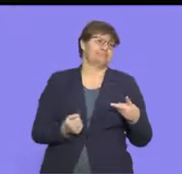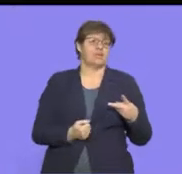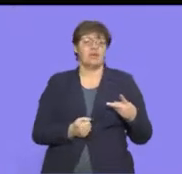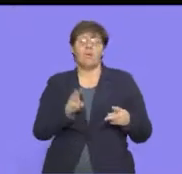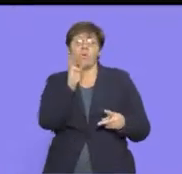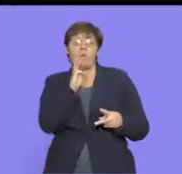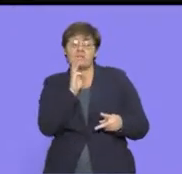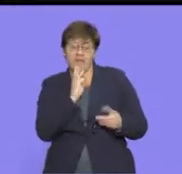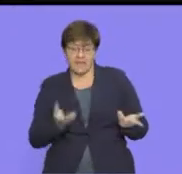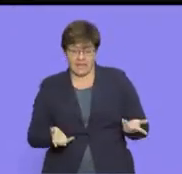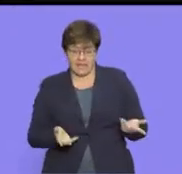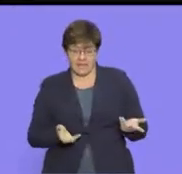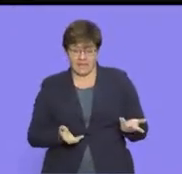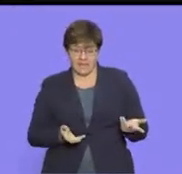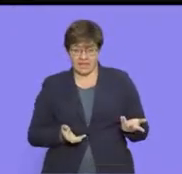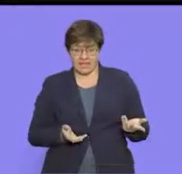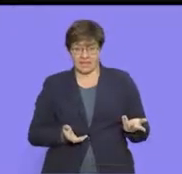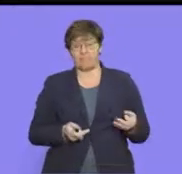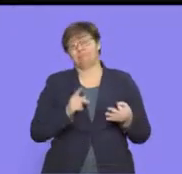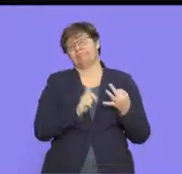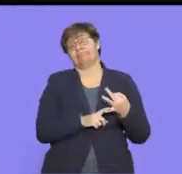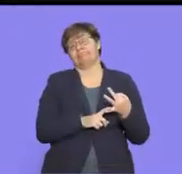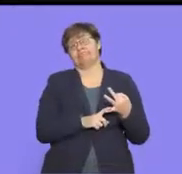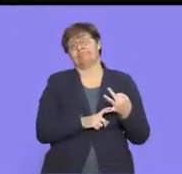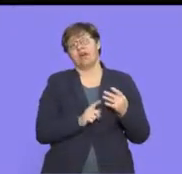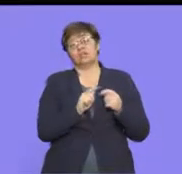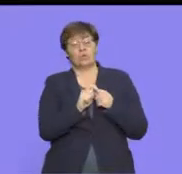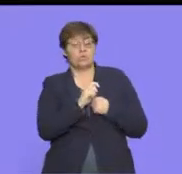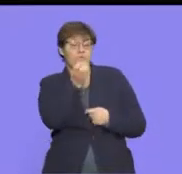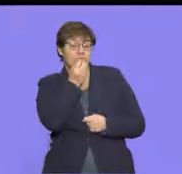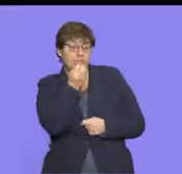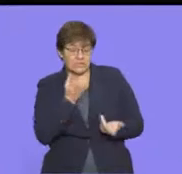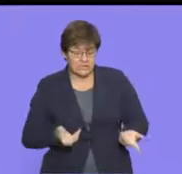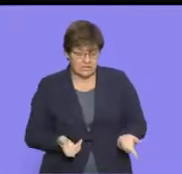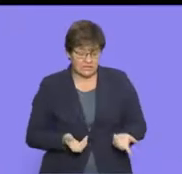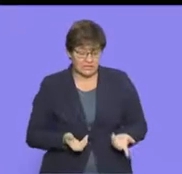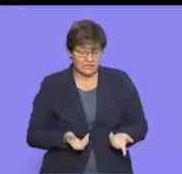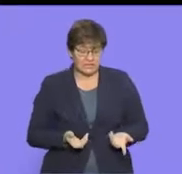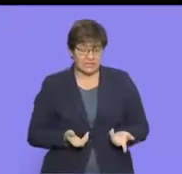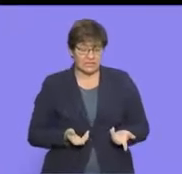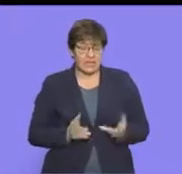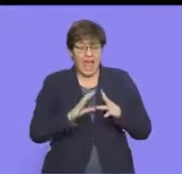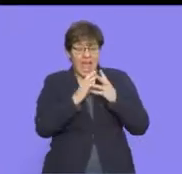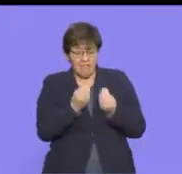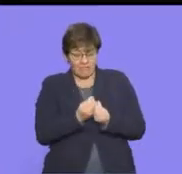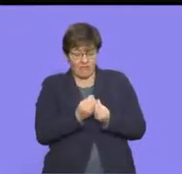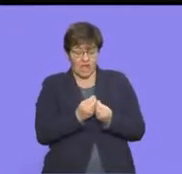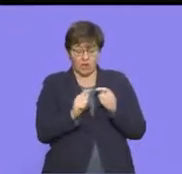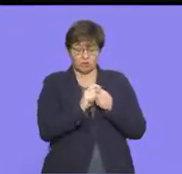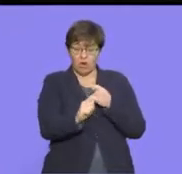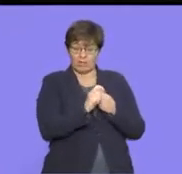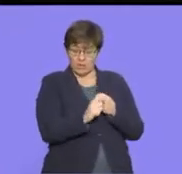to transport water, right? I might want to transport food. Now, all these things that I